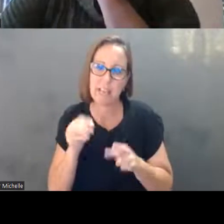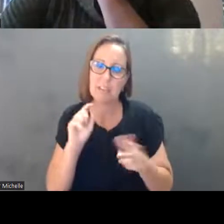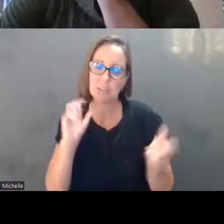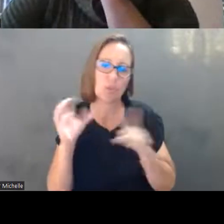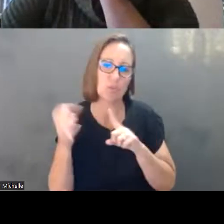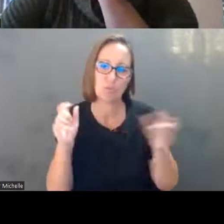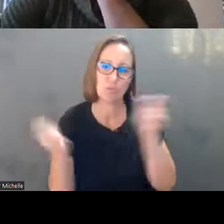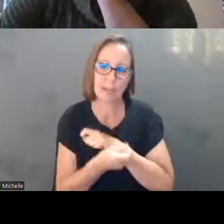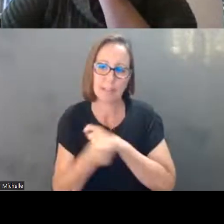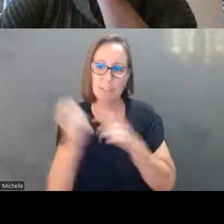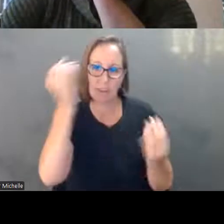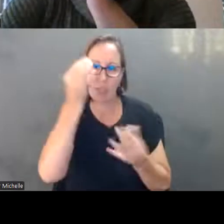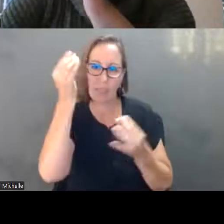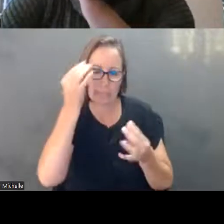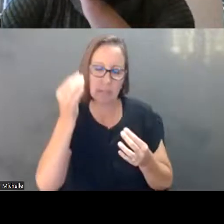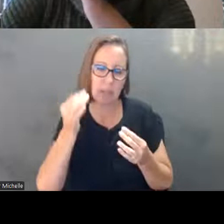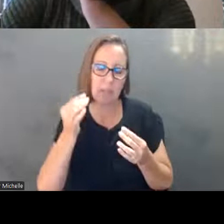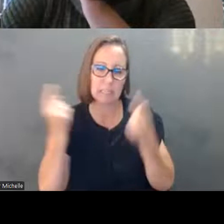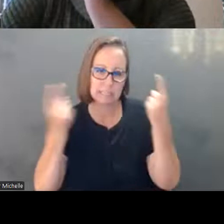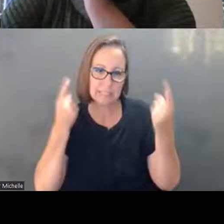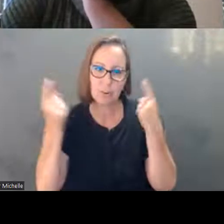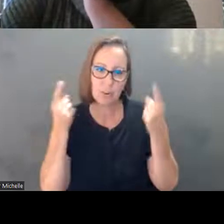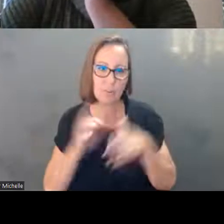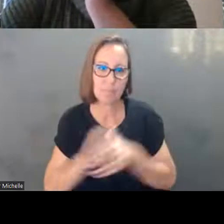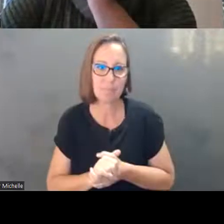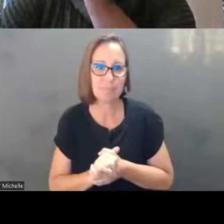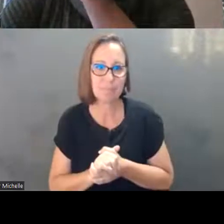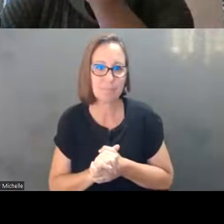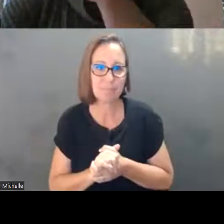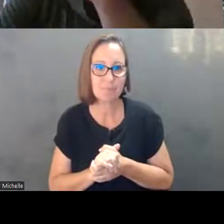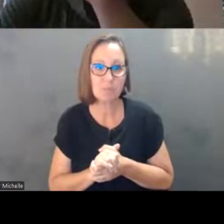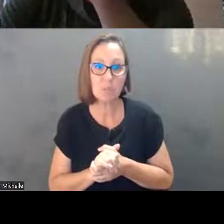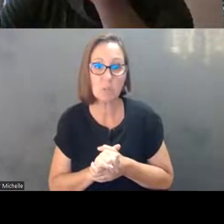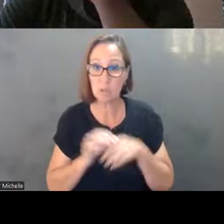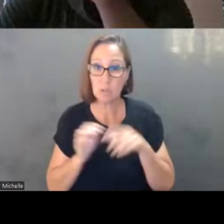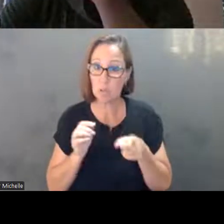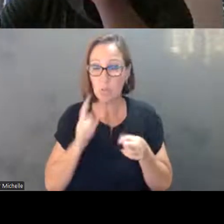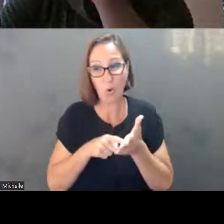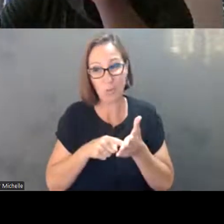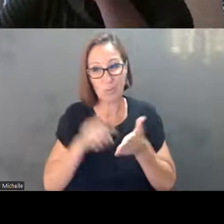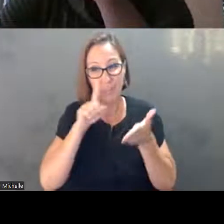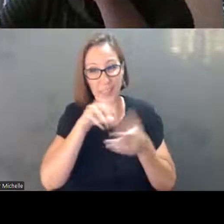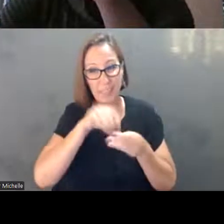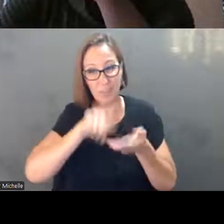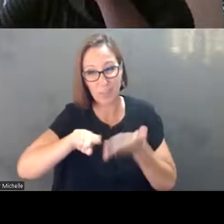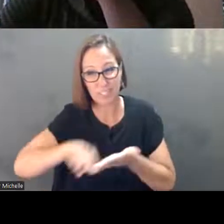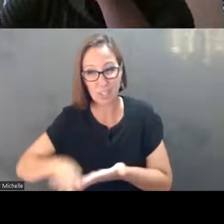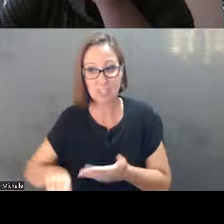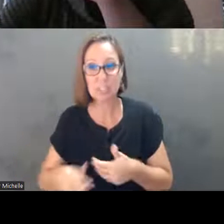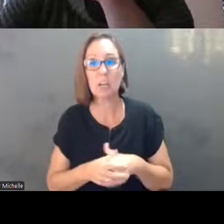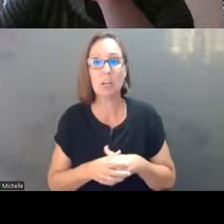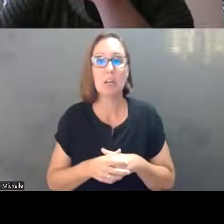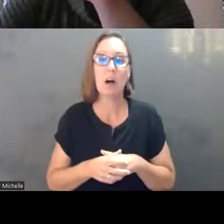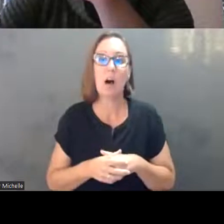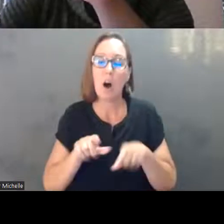need to think about. And so that, and you see that in the research. The other area gets into the space